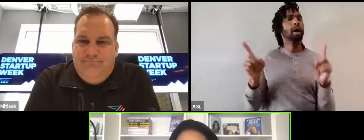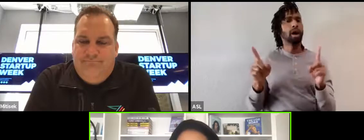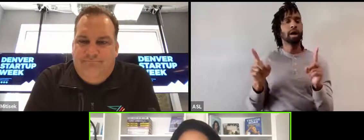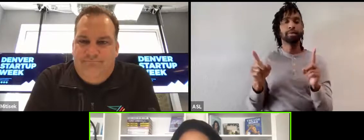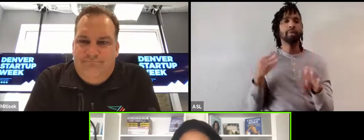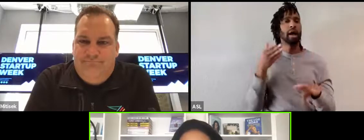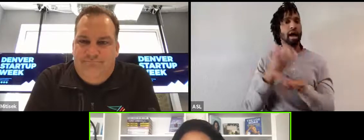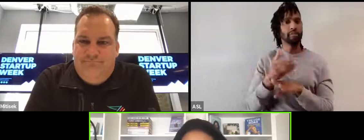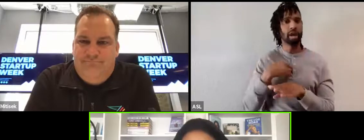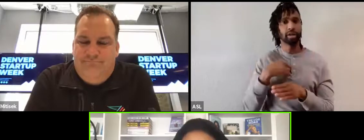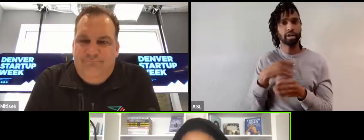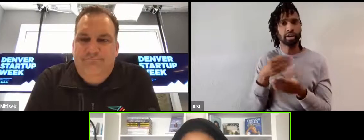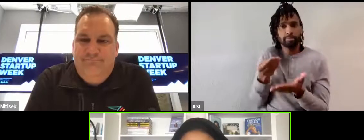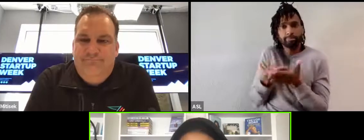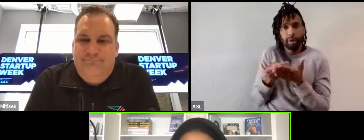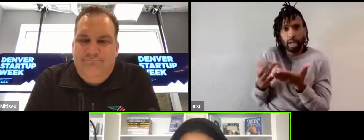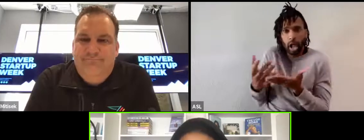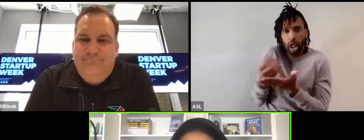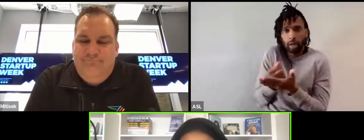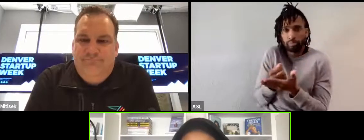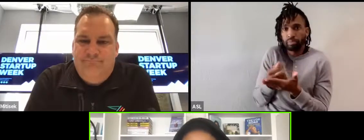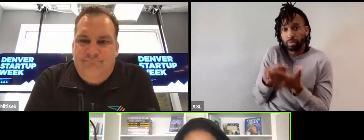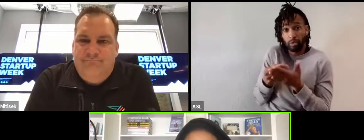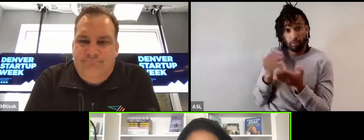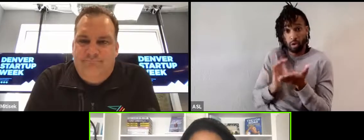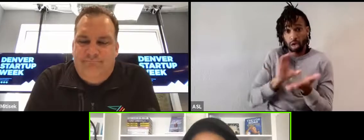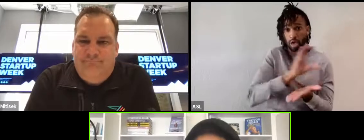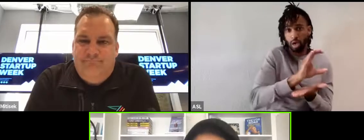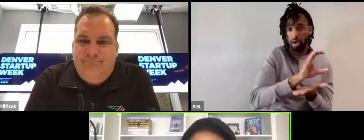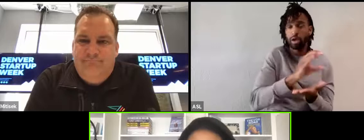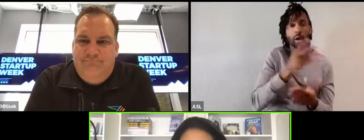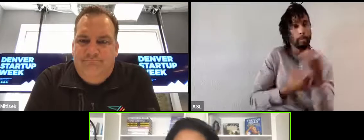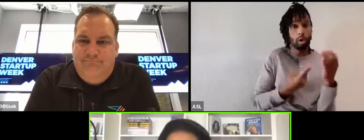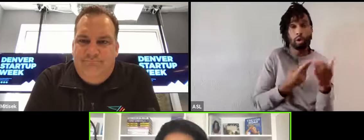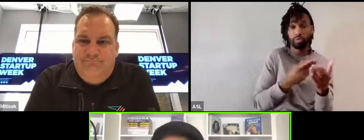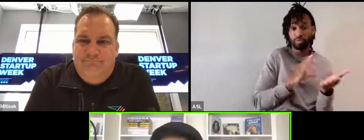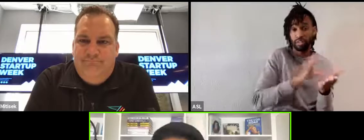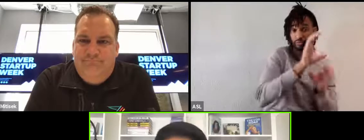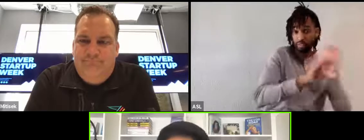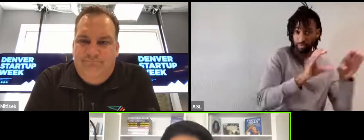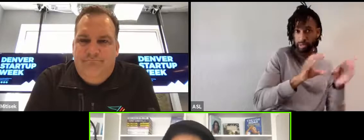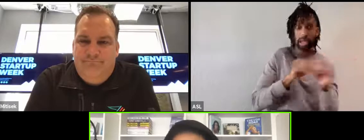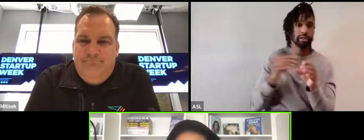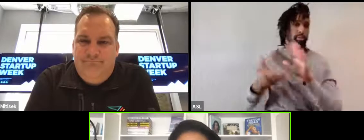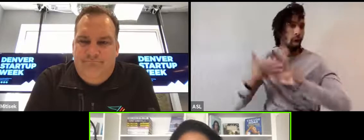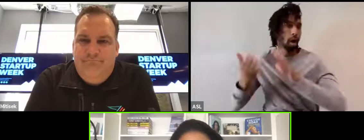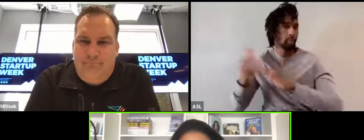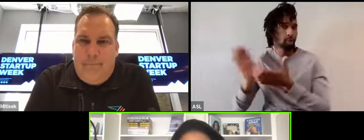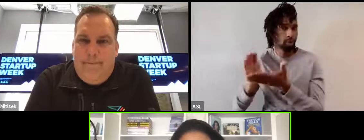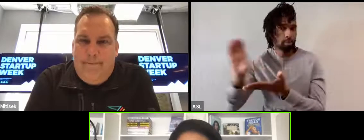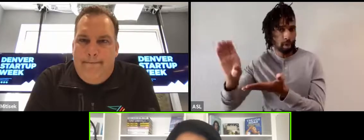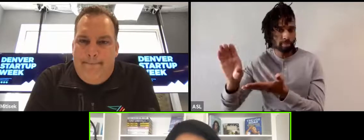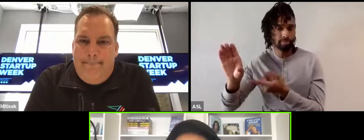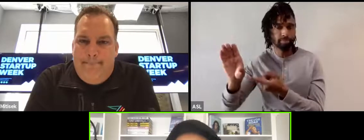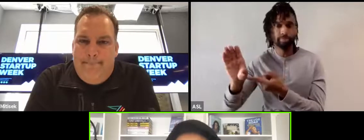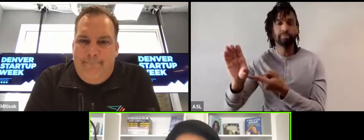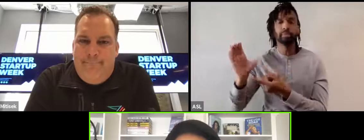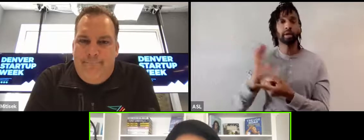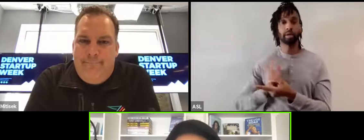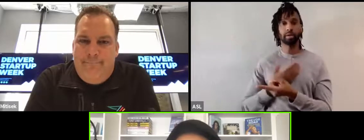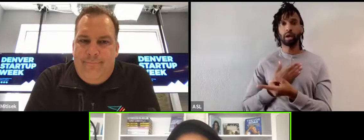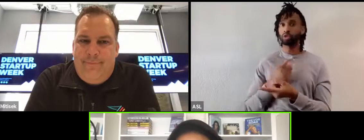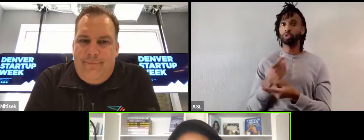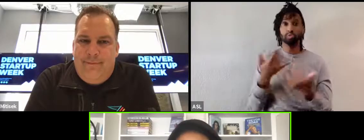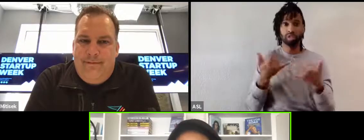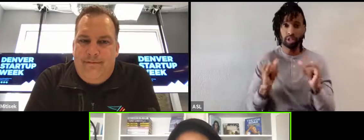Once I was able to secure some capital for the fund, both investment capital and operational capital, remained extremely